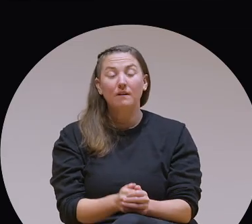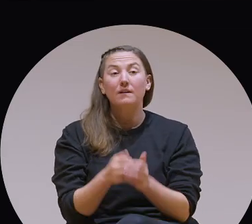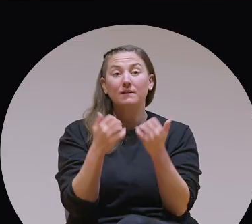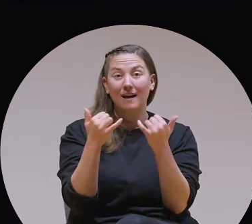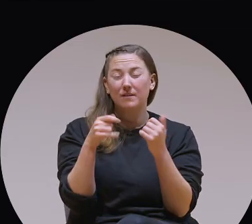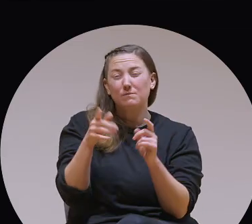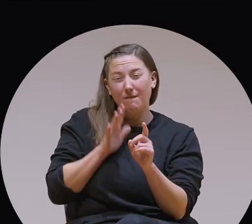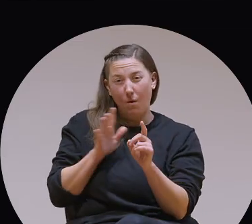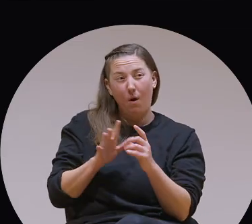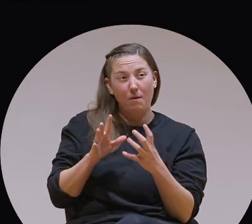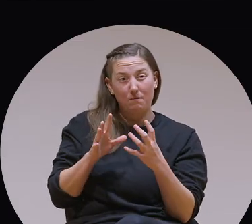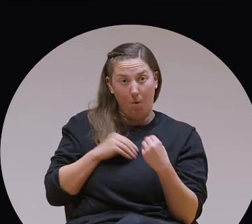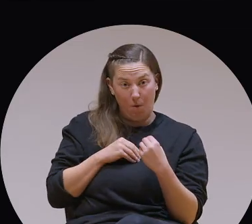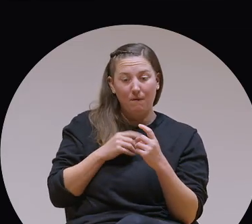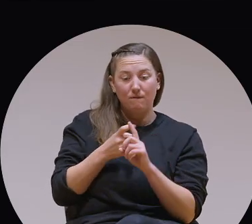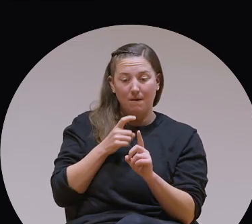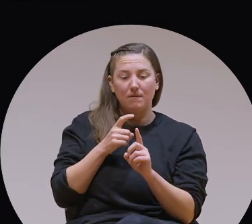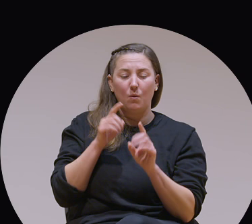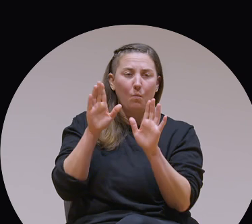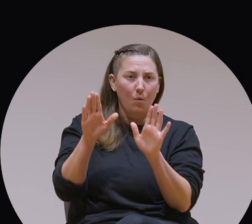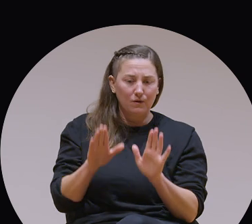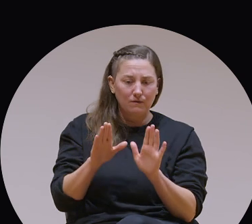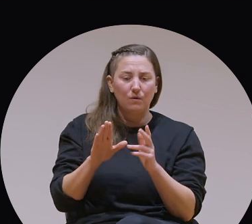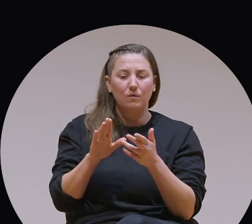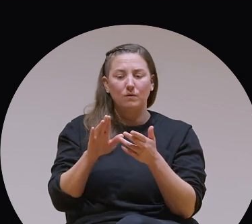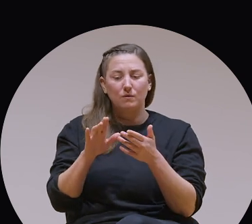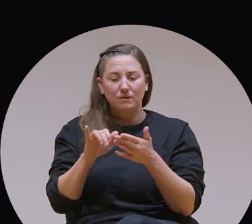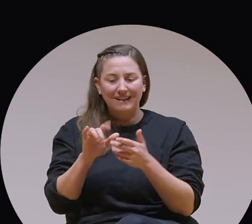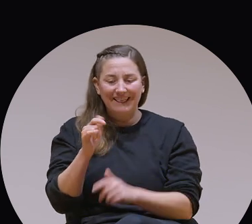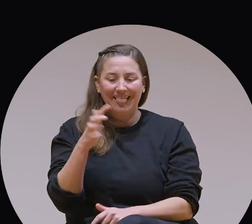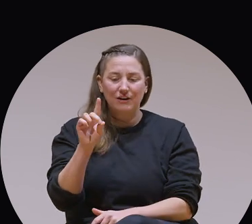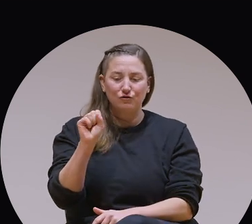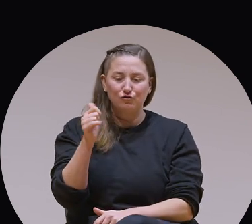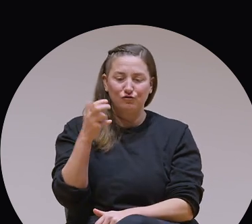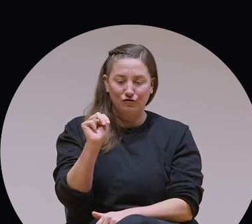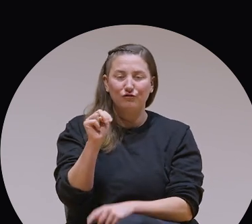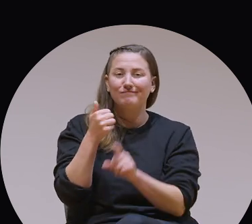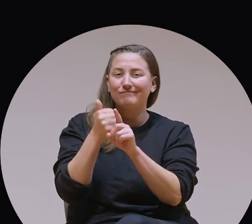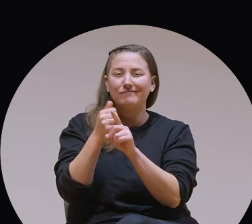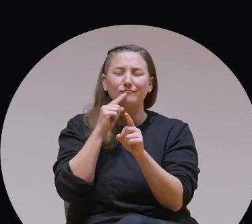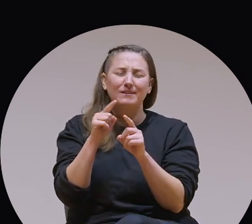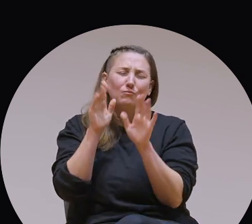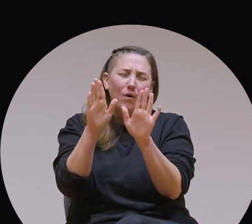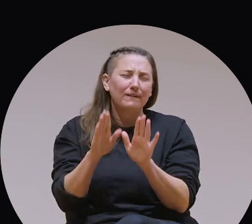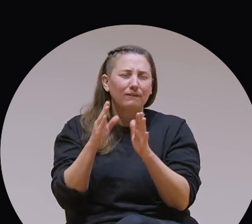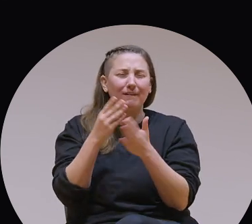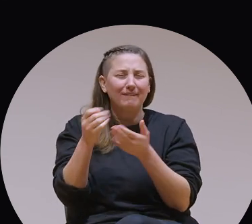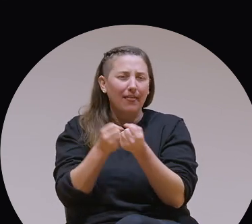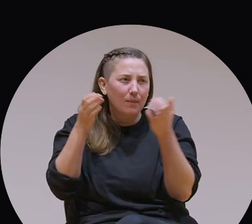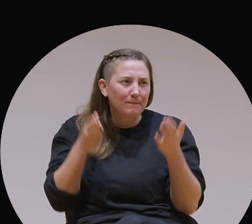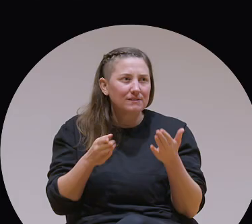This used to belong to the wonderful New York collector Leonard Stern, who was a fantastic philanthropist, or still is